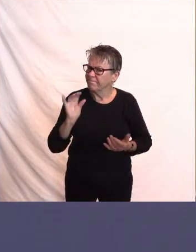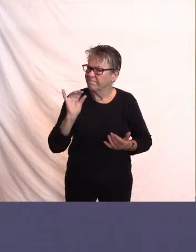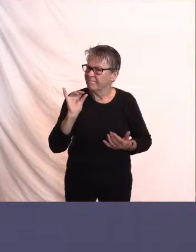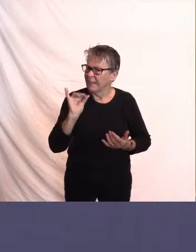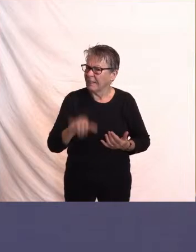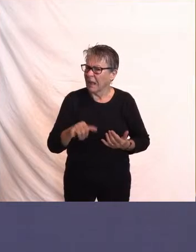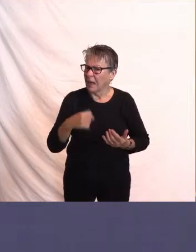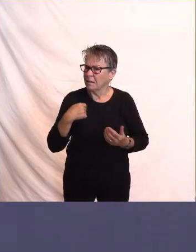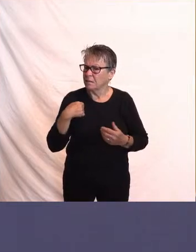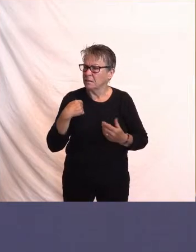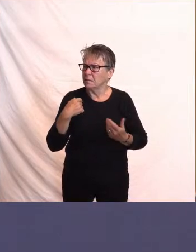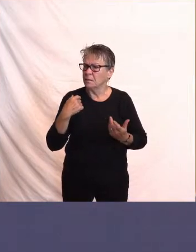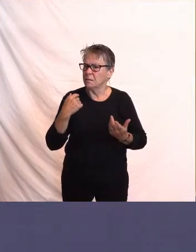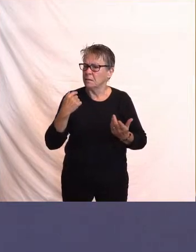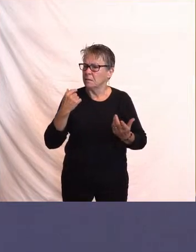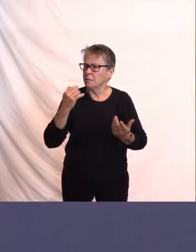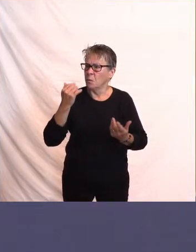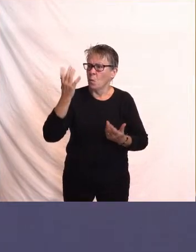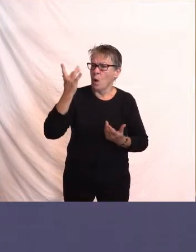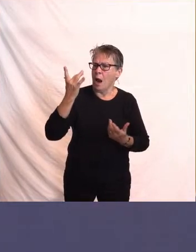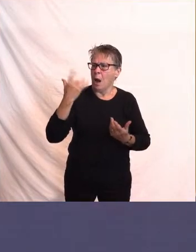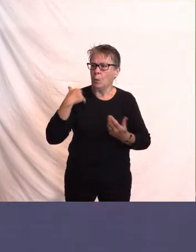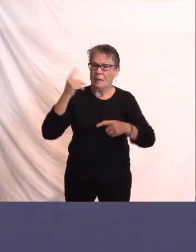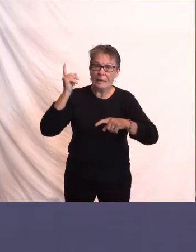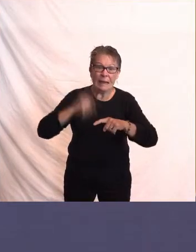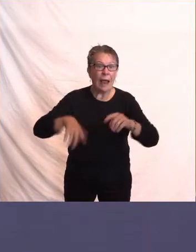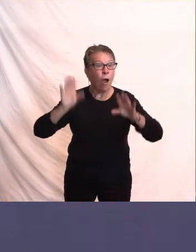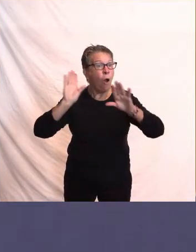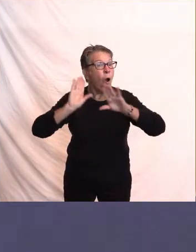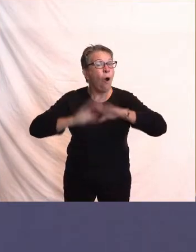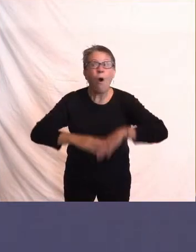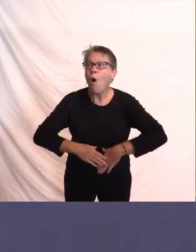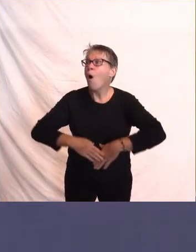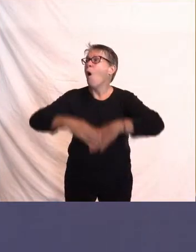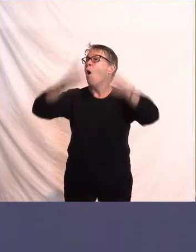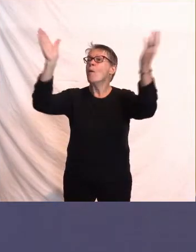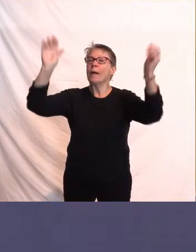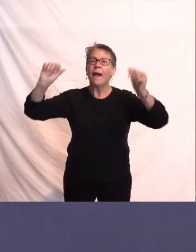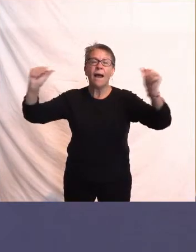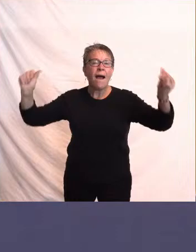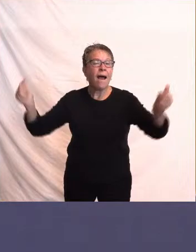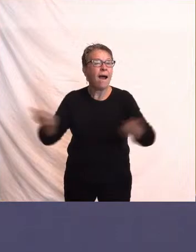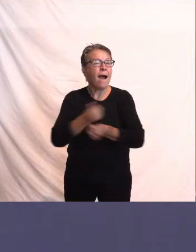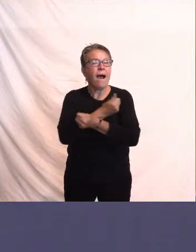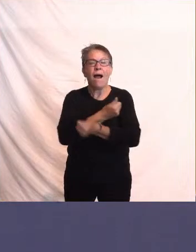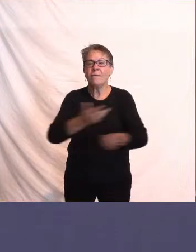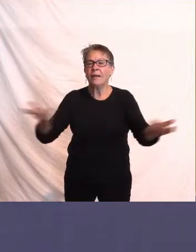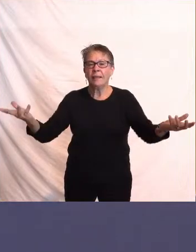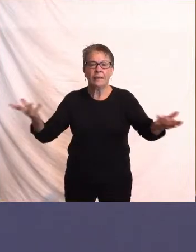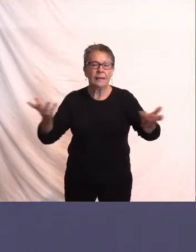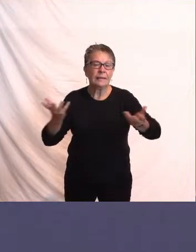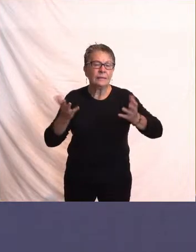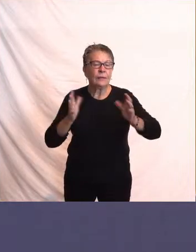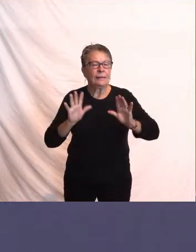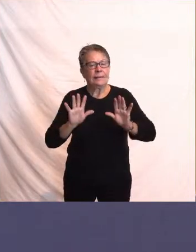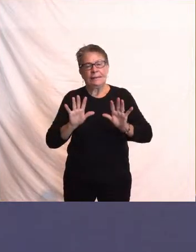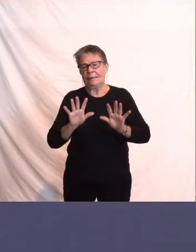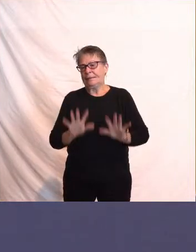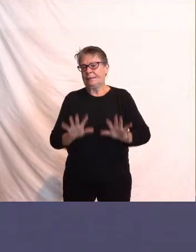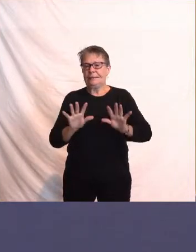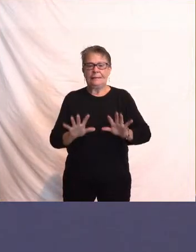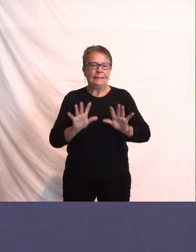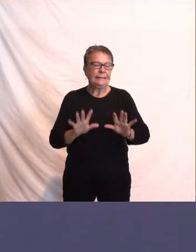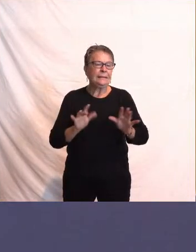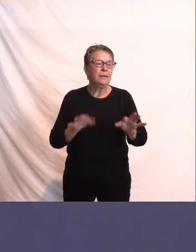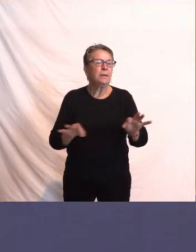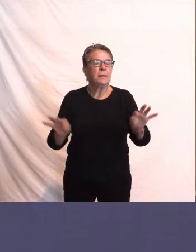other than masking, we're largely open wide, and we're able to battle it. The biggest thing we can do is get vaccinated. So